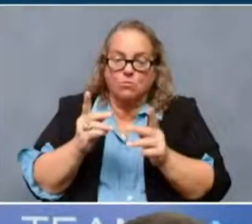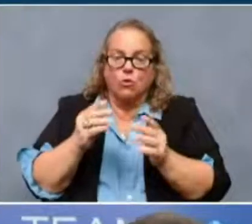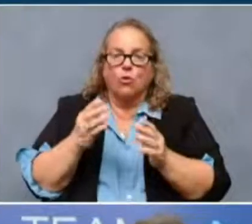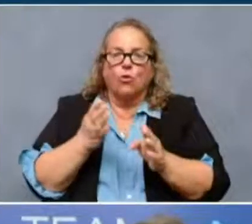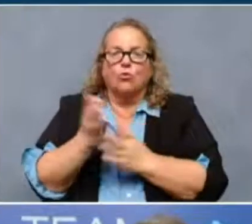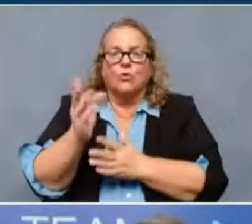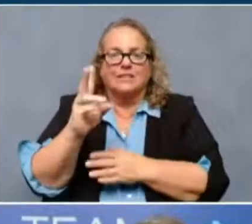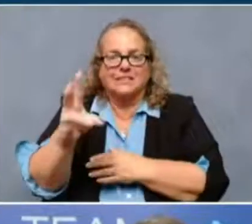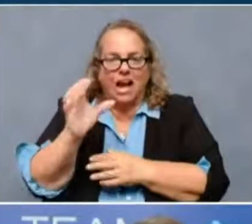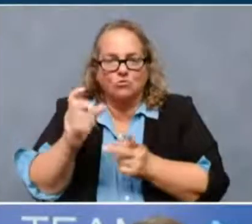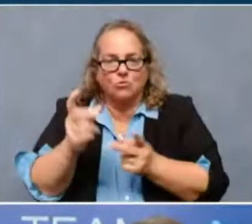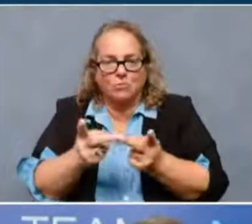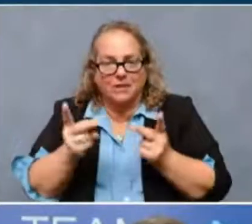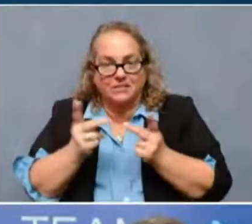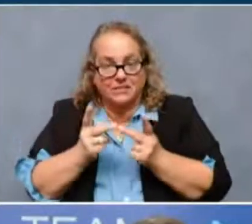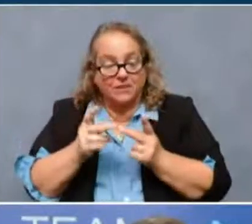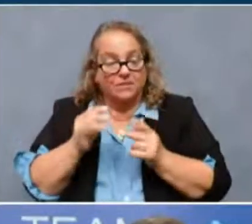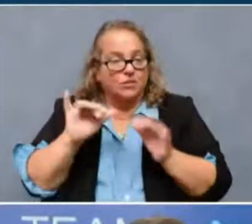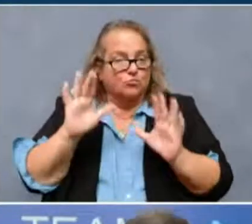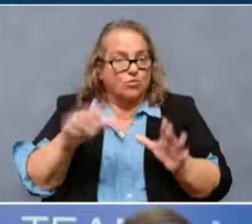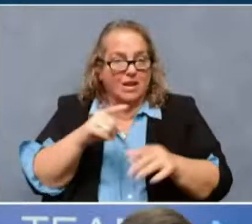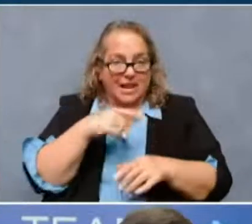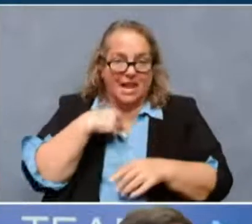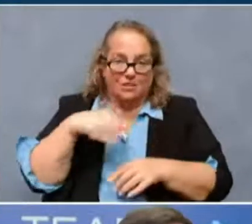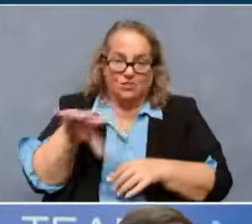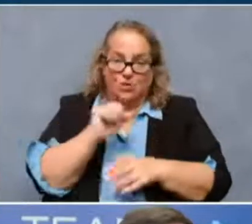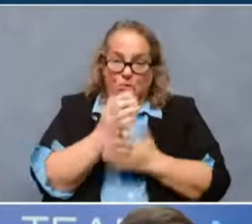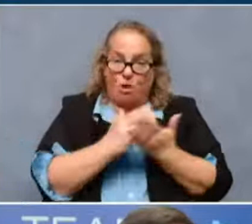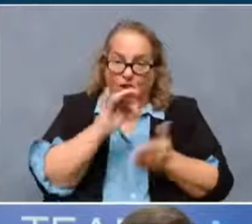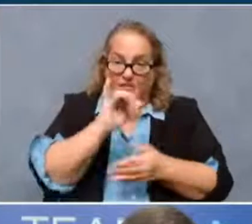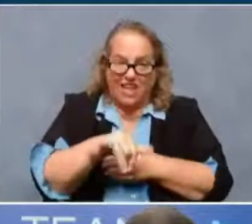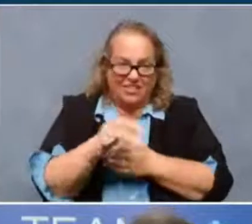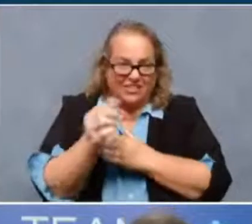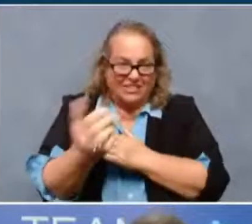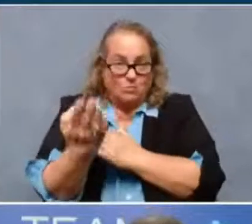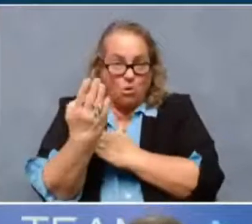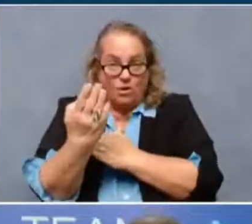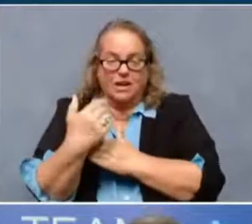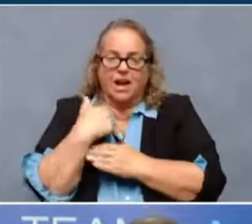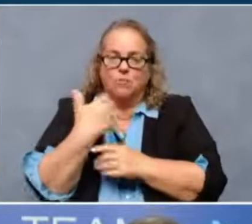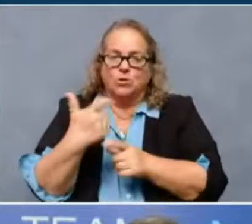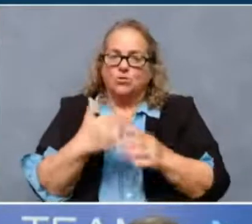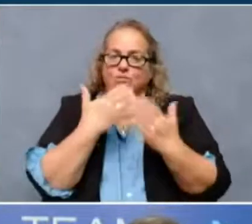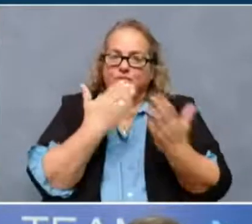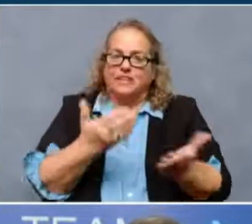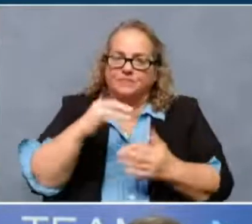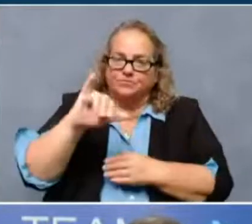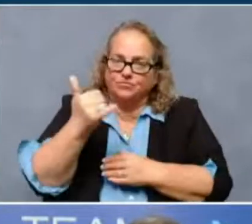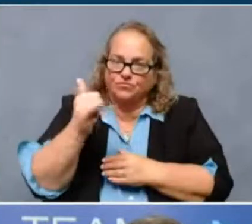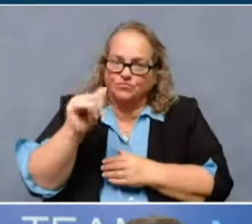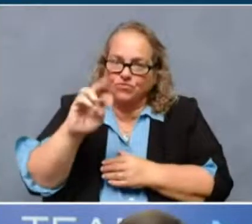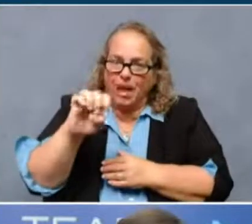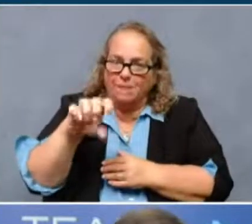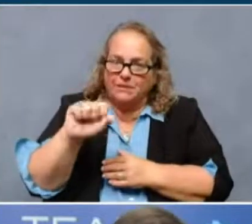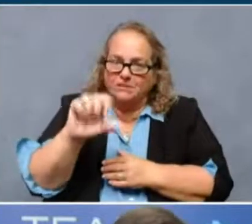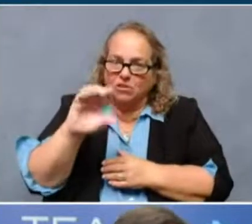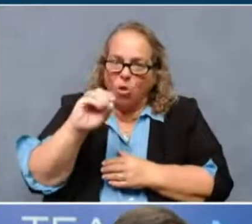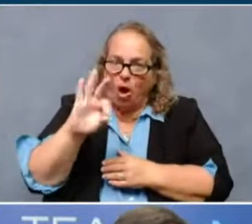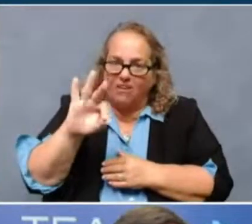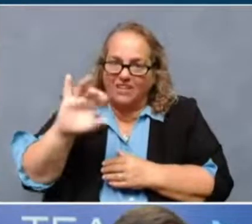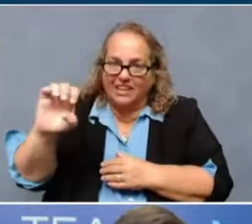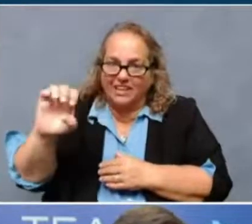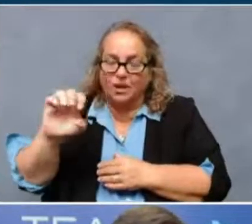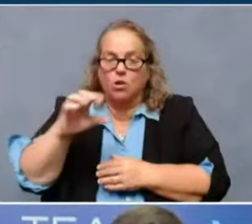great to take part. That was just this morning, and I want to thank James Coffey, who is the owner of that company, for continuing